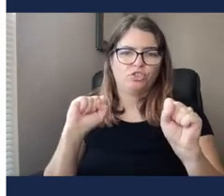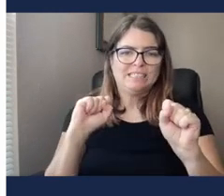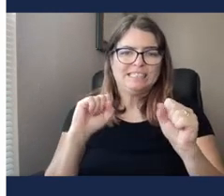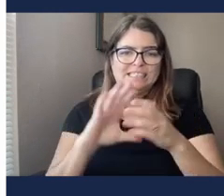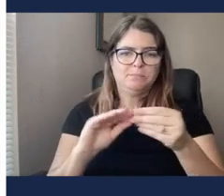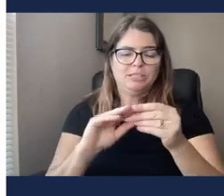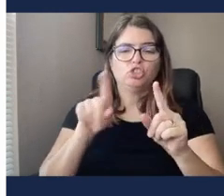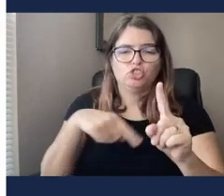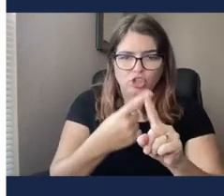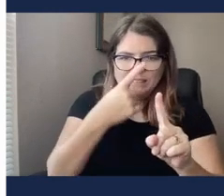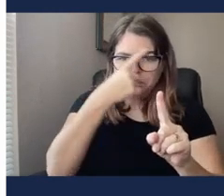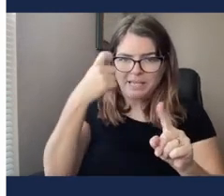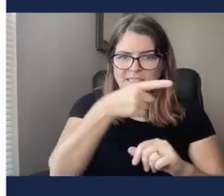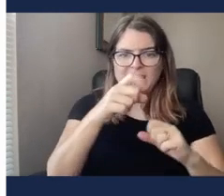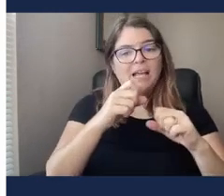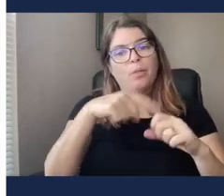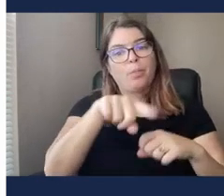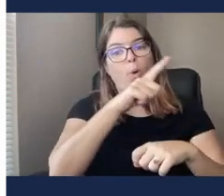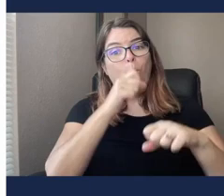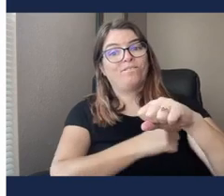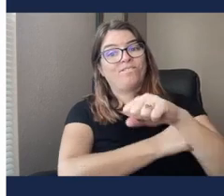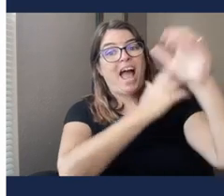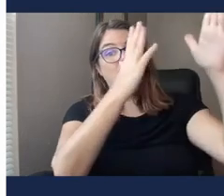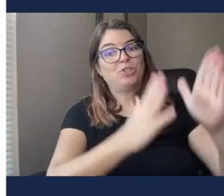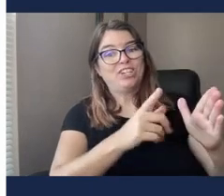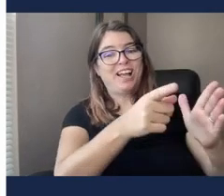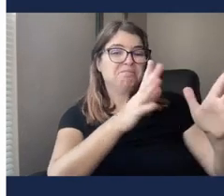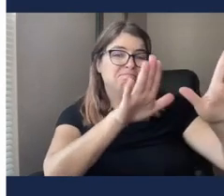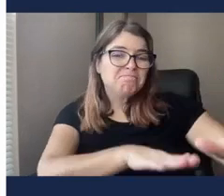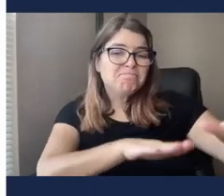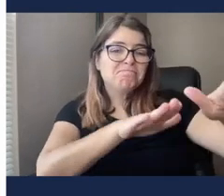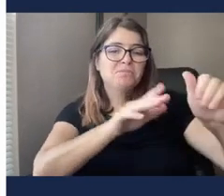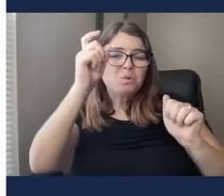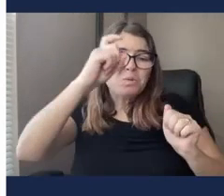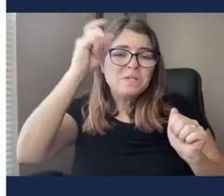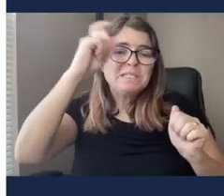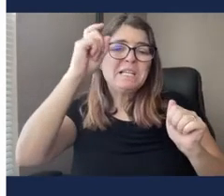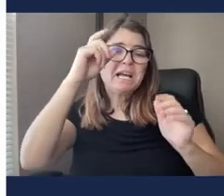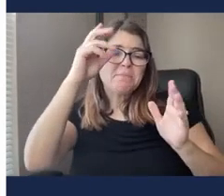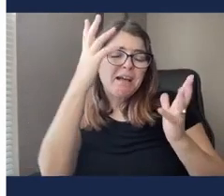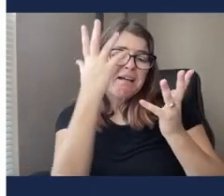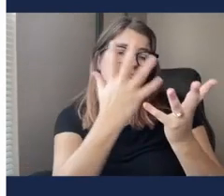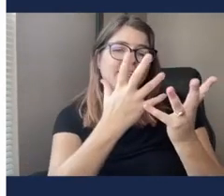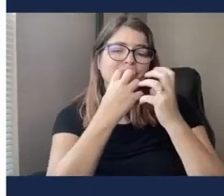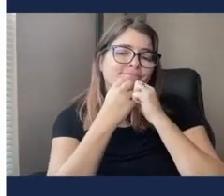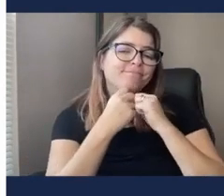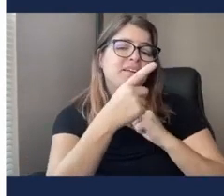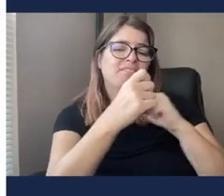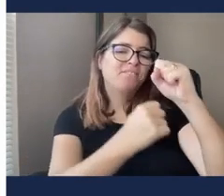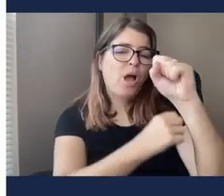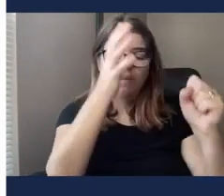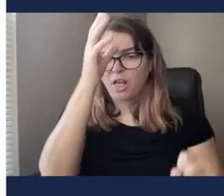the founders said so. Relying on the infinite wisdom and divine vision of the founding fathers is